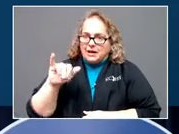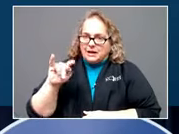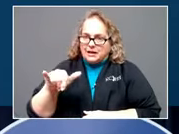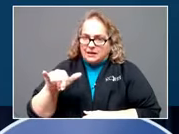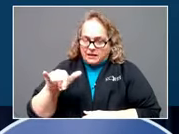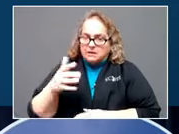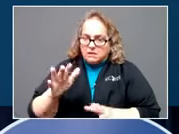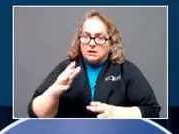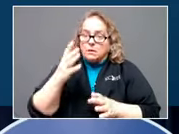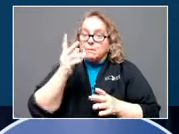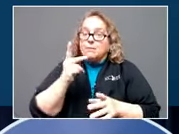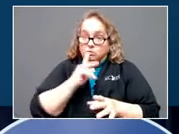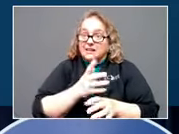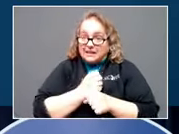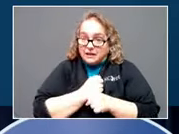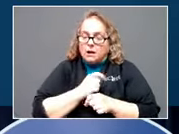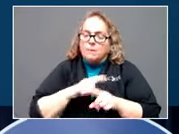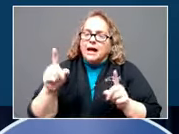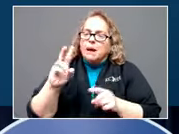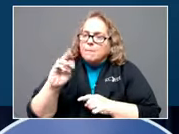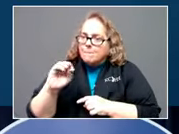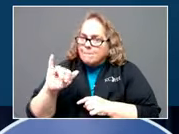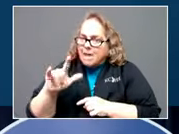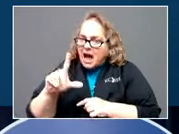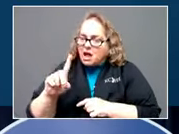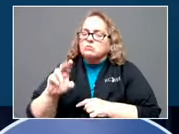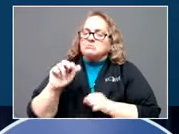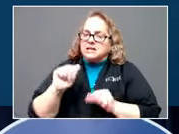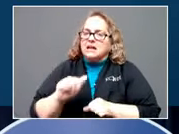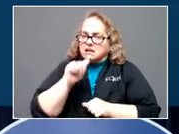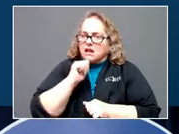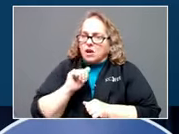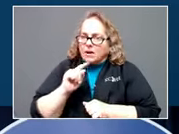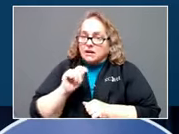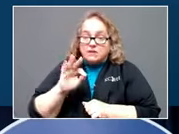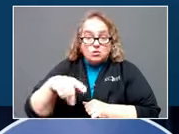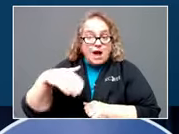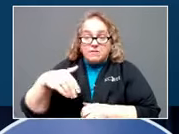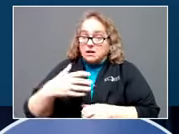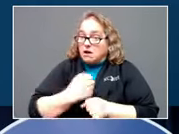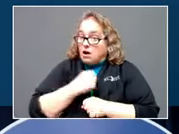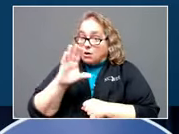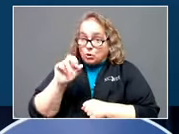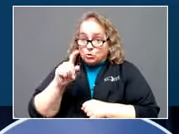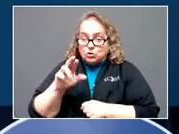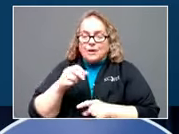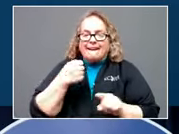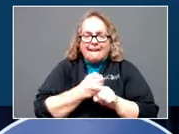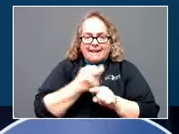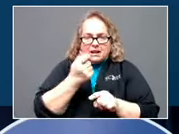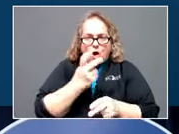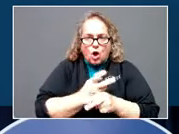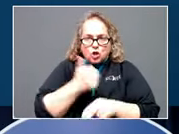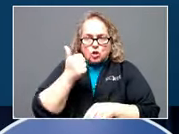is tolerable. For those that have not gotten their booster, it hits them a little harder, but still for